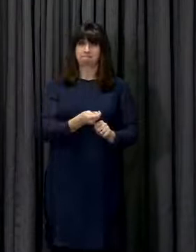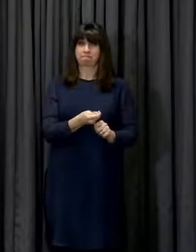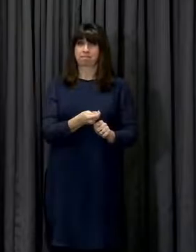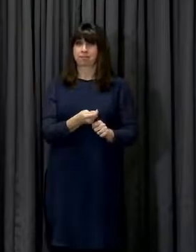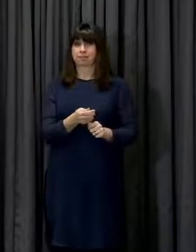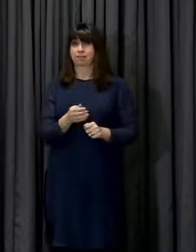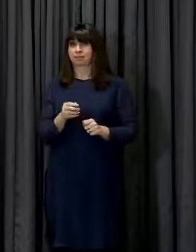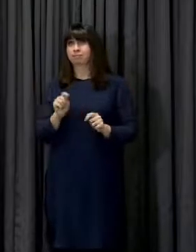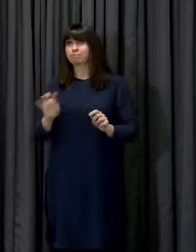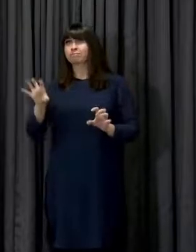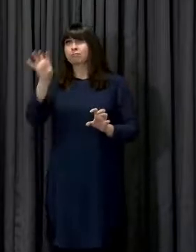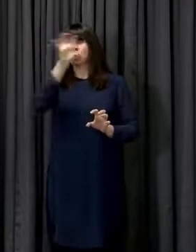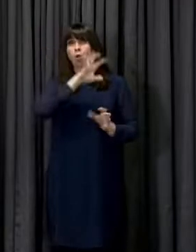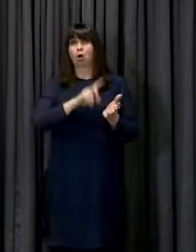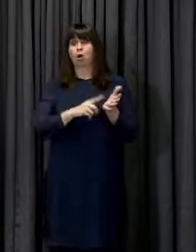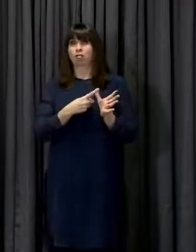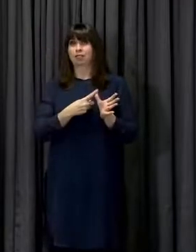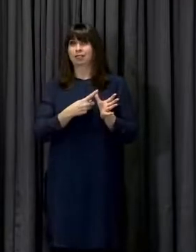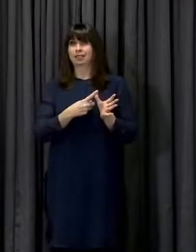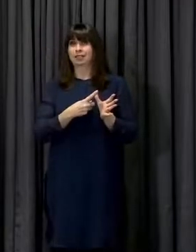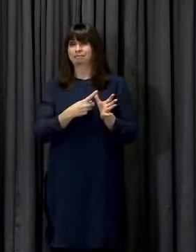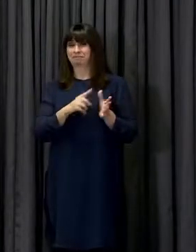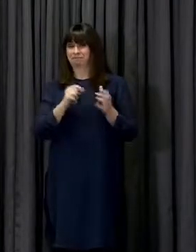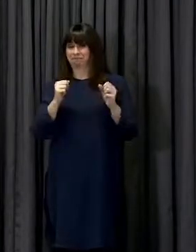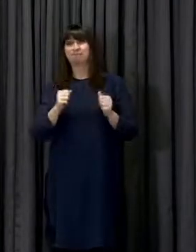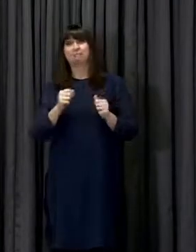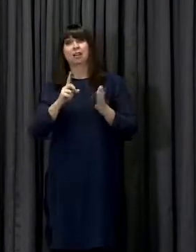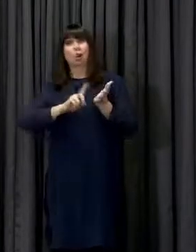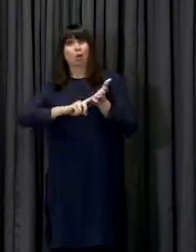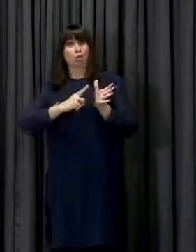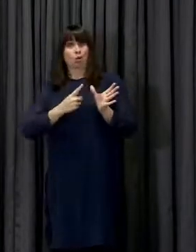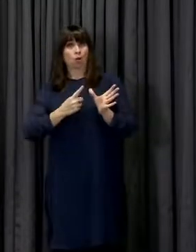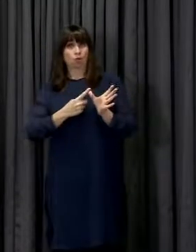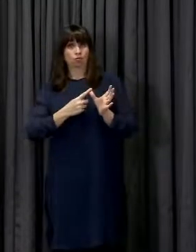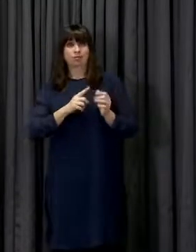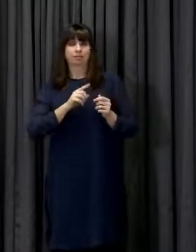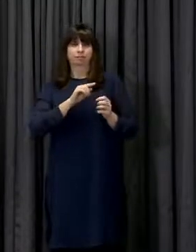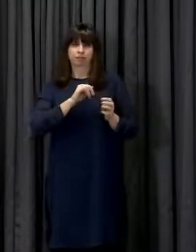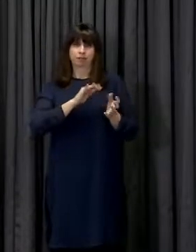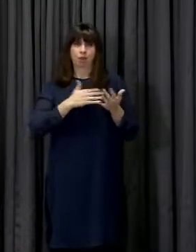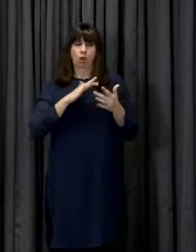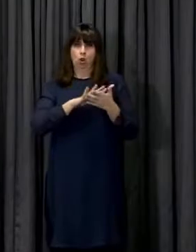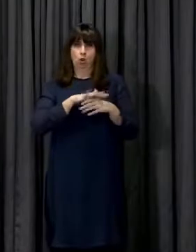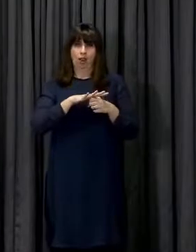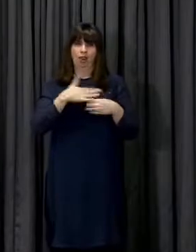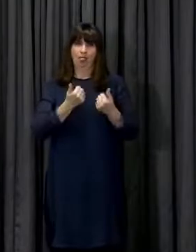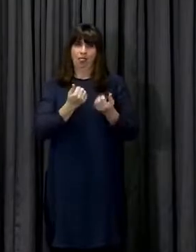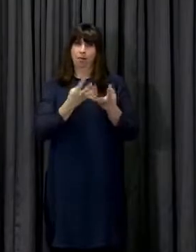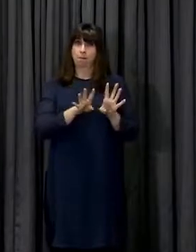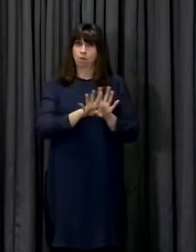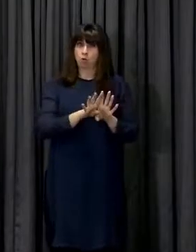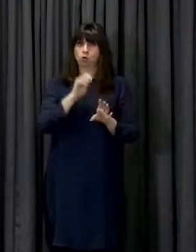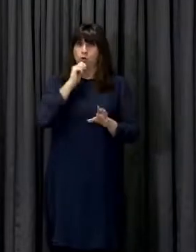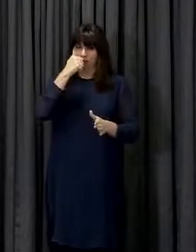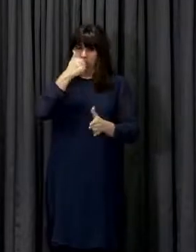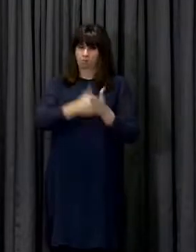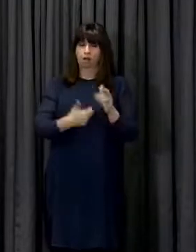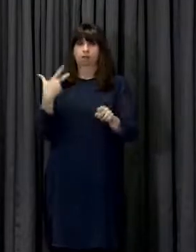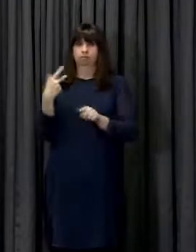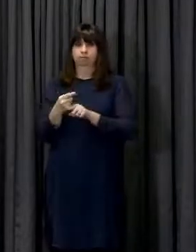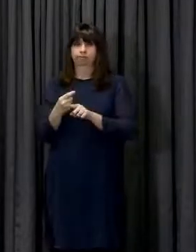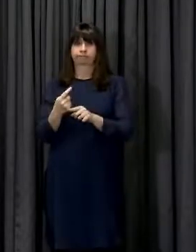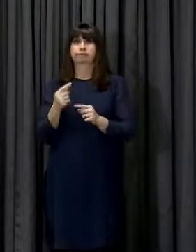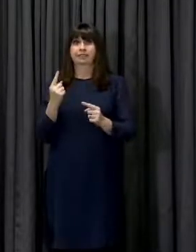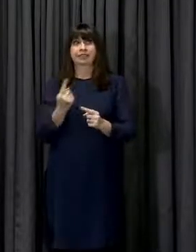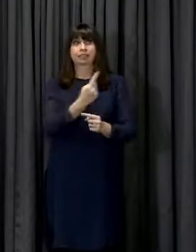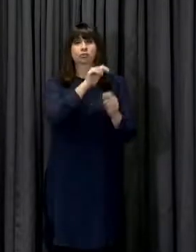to see those vaccinations taking place. But every health board will be providing vaccinations within their area from tomorrow. So there's